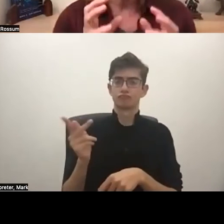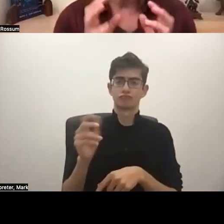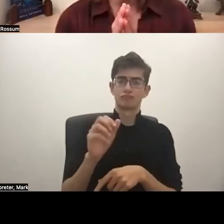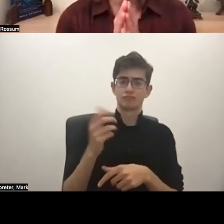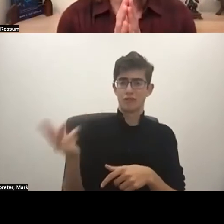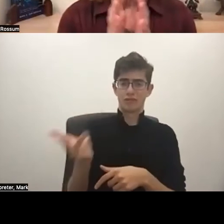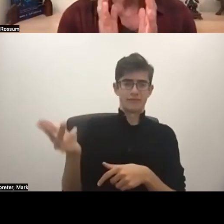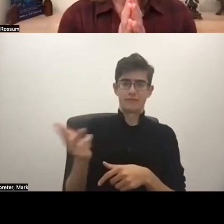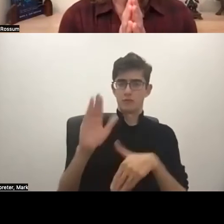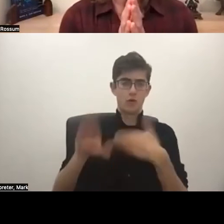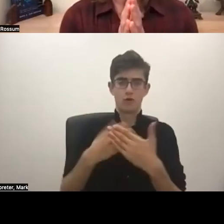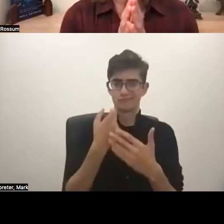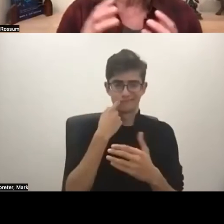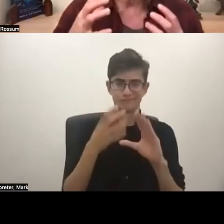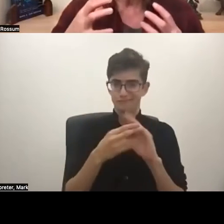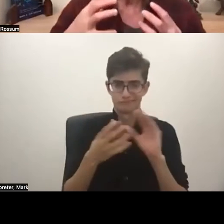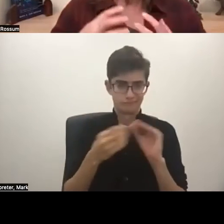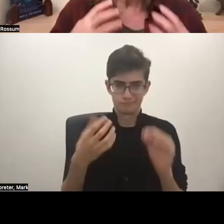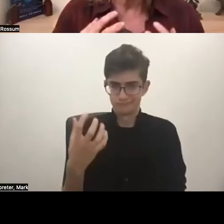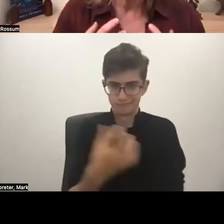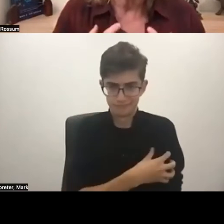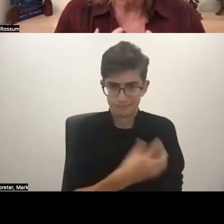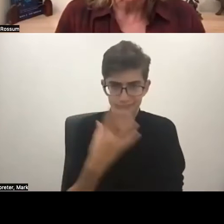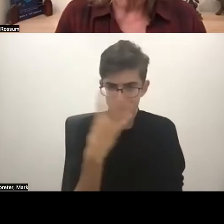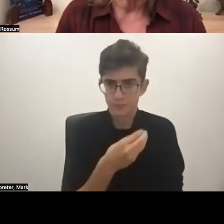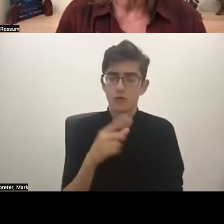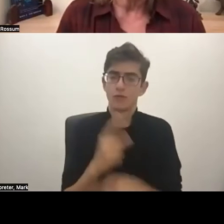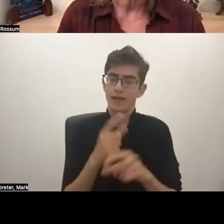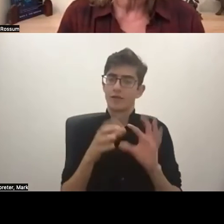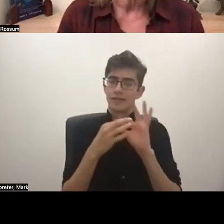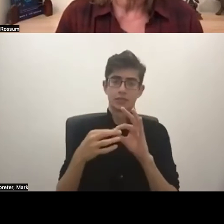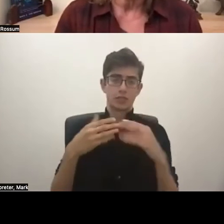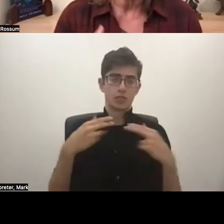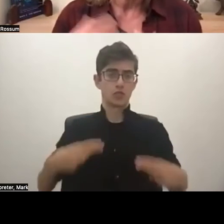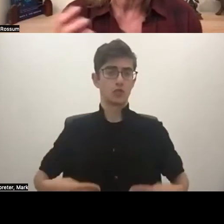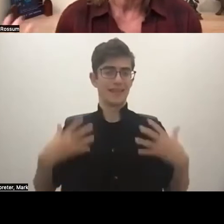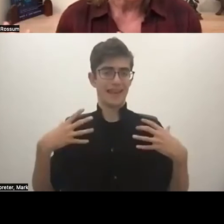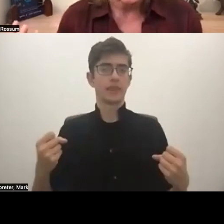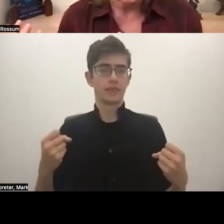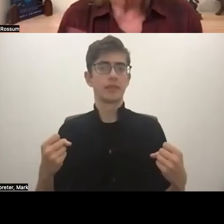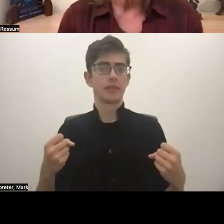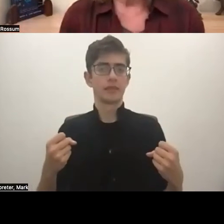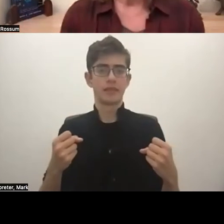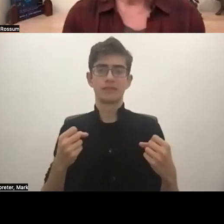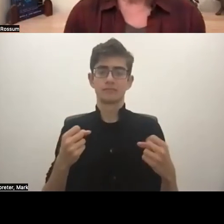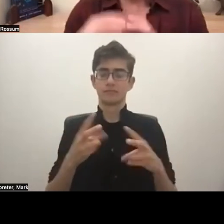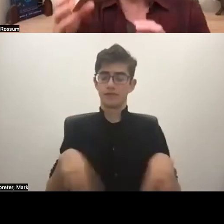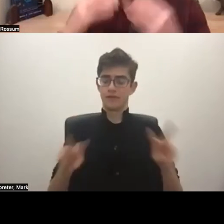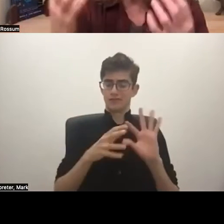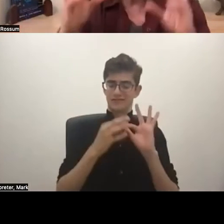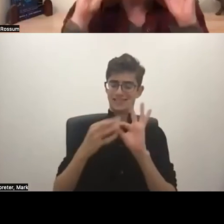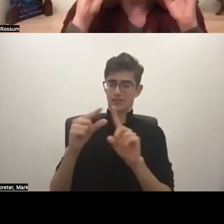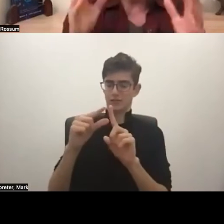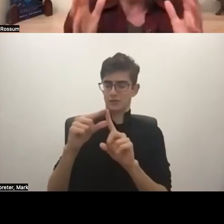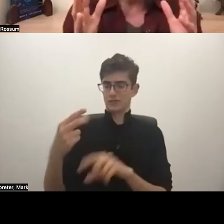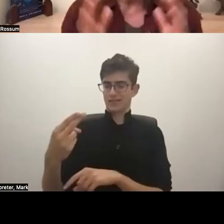spoke really powerfully and beautifully to the human health importance and values of that healthful term, or the